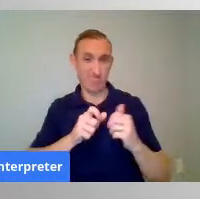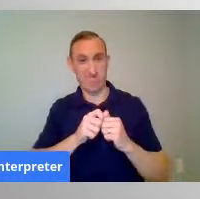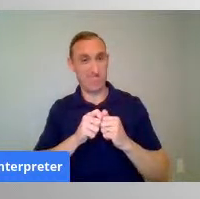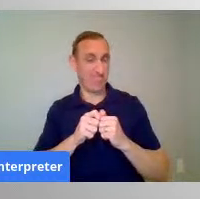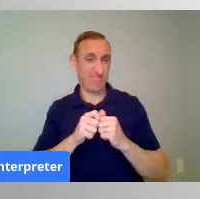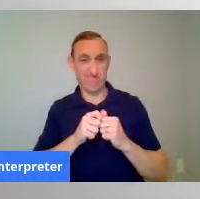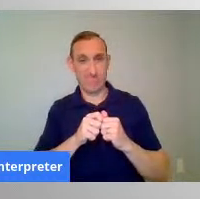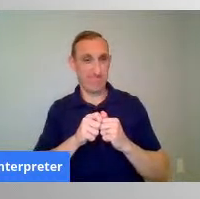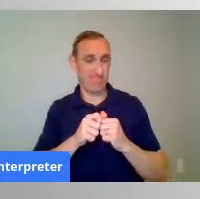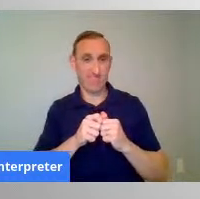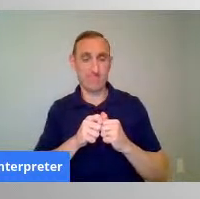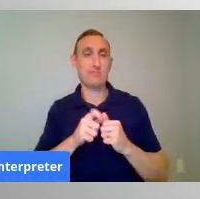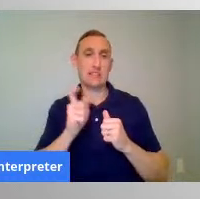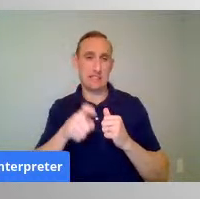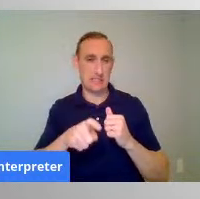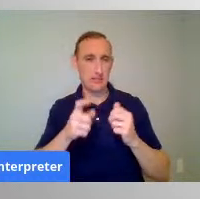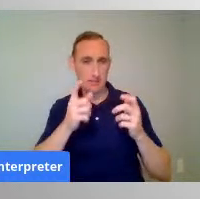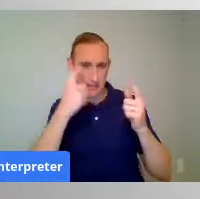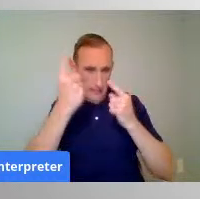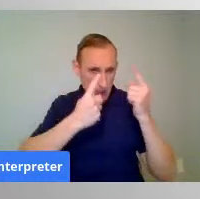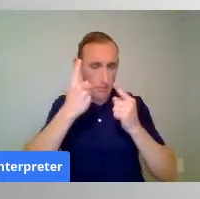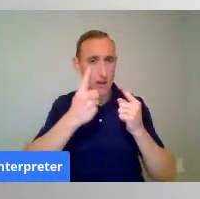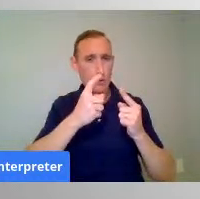around that.